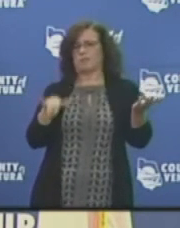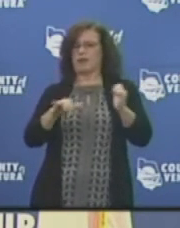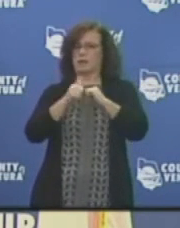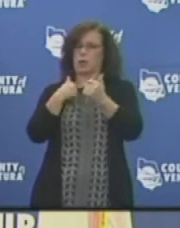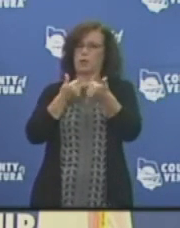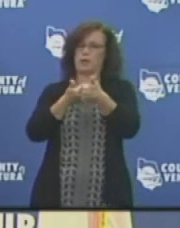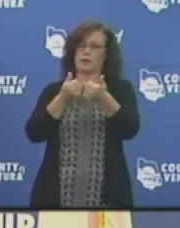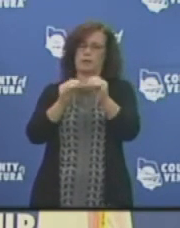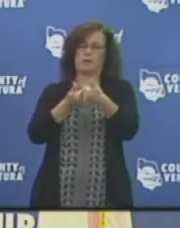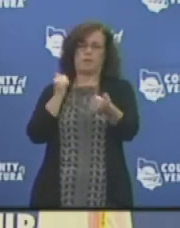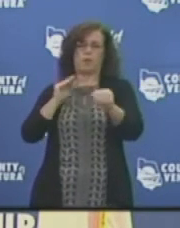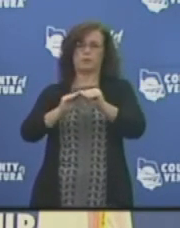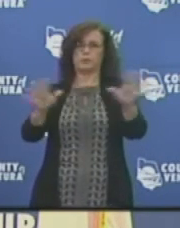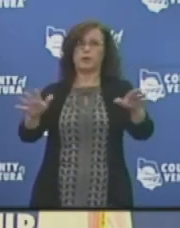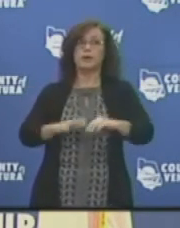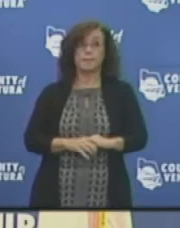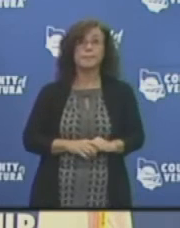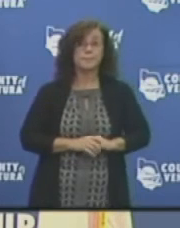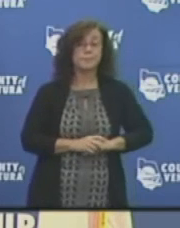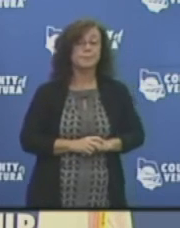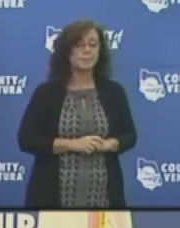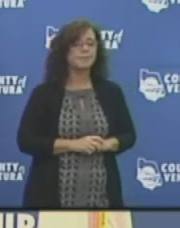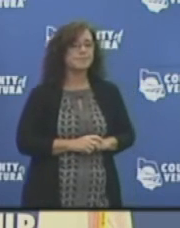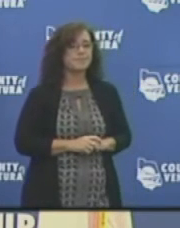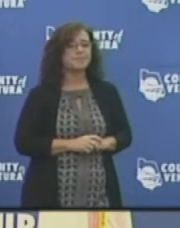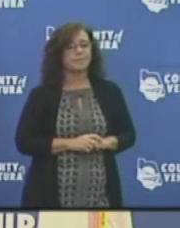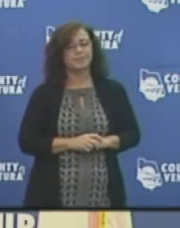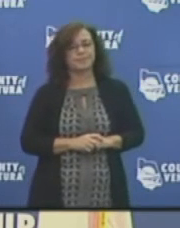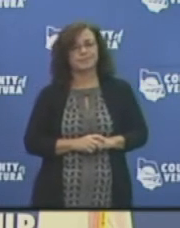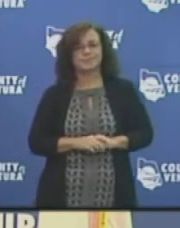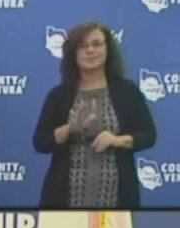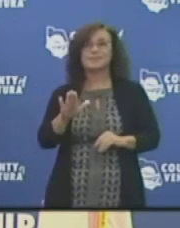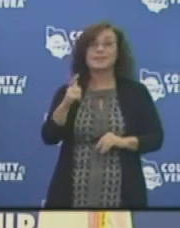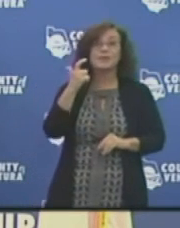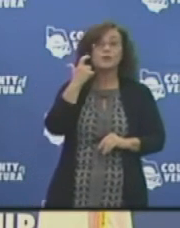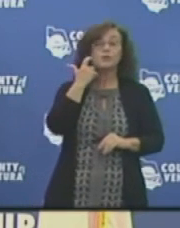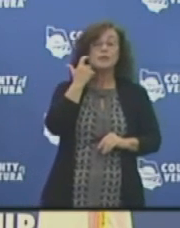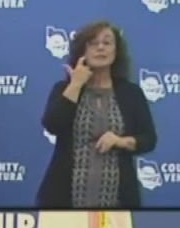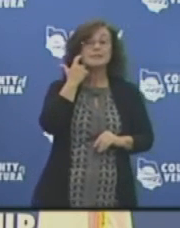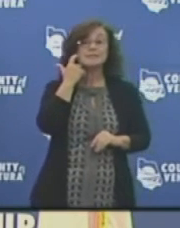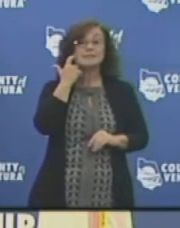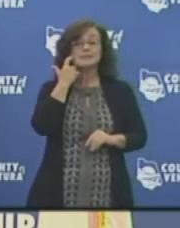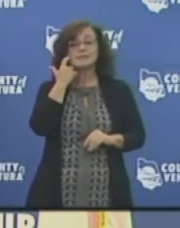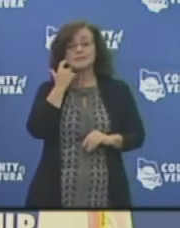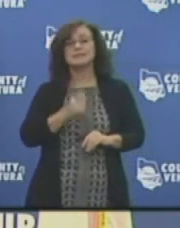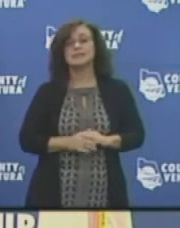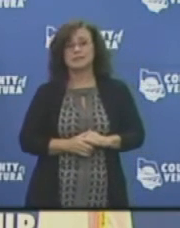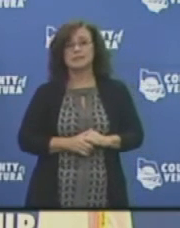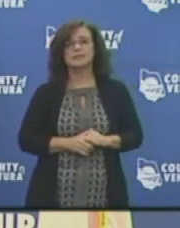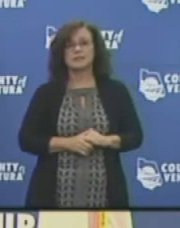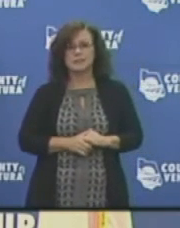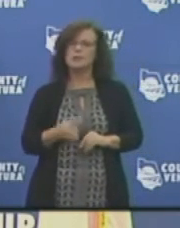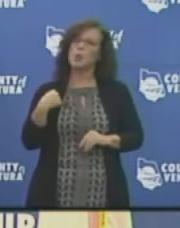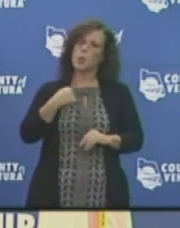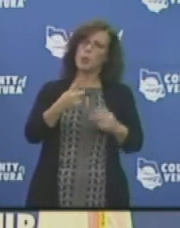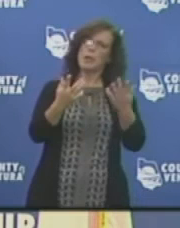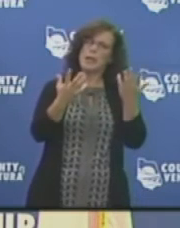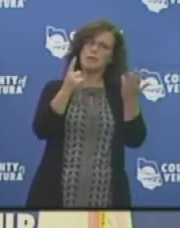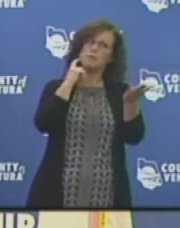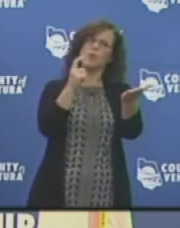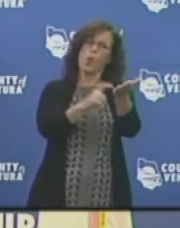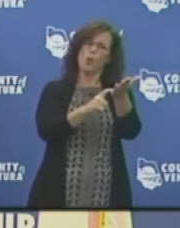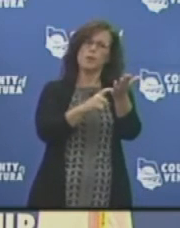We've seen recently, I think, and gain more appreciation about the use of routine testing in our